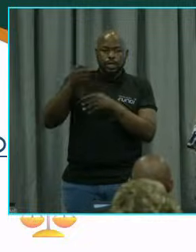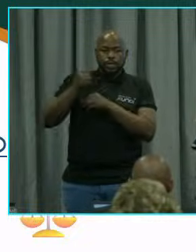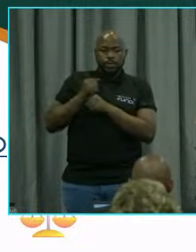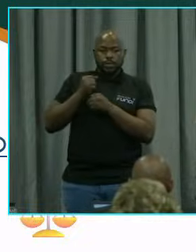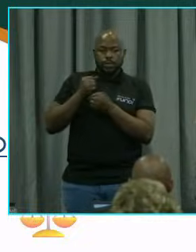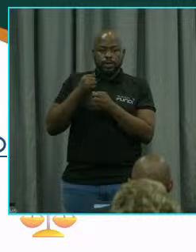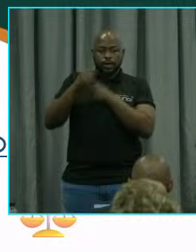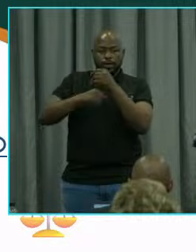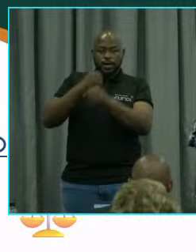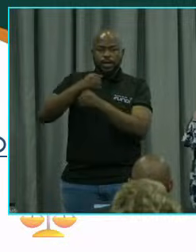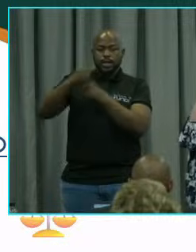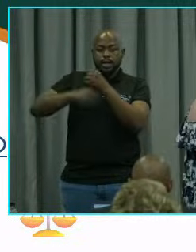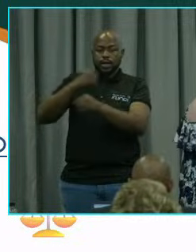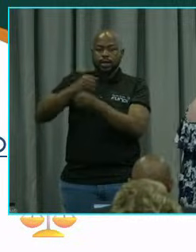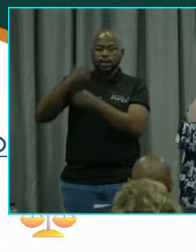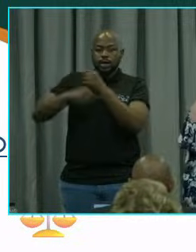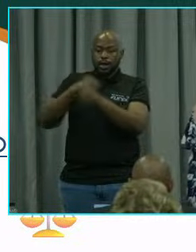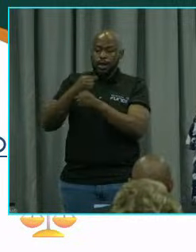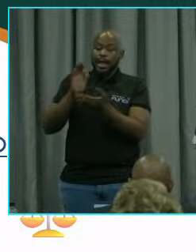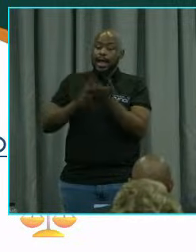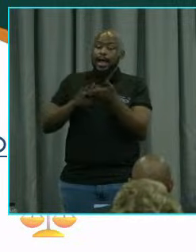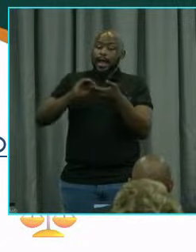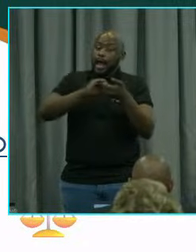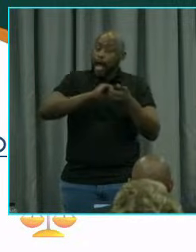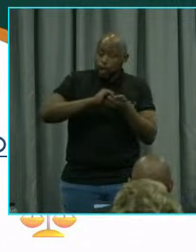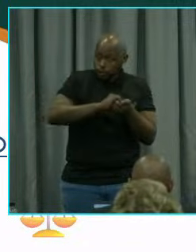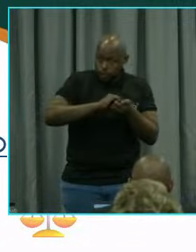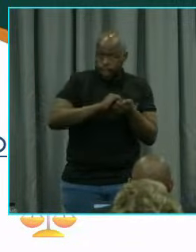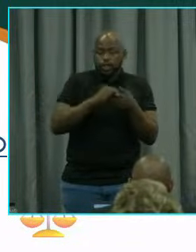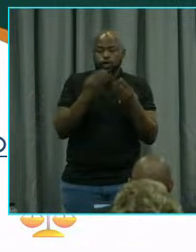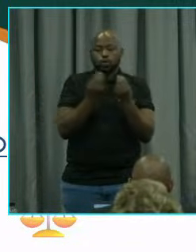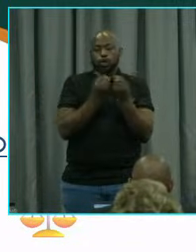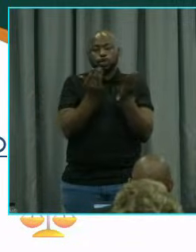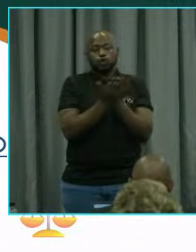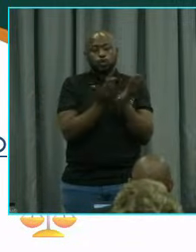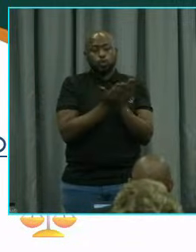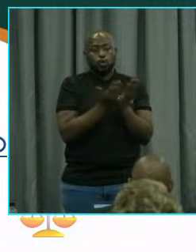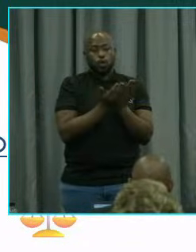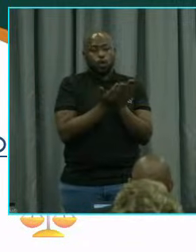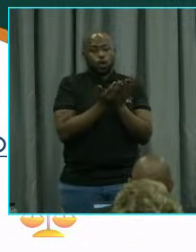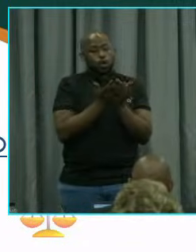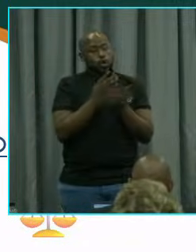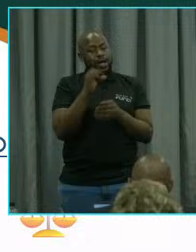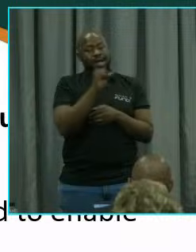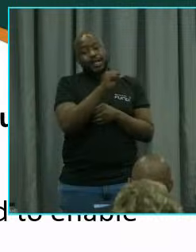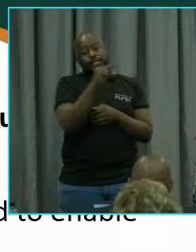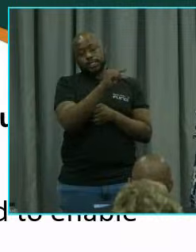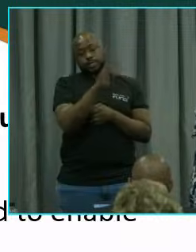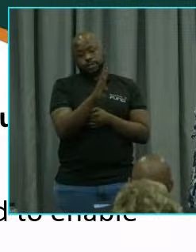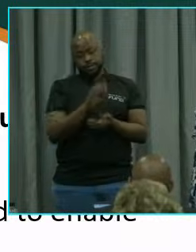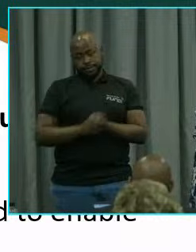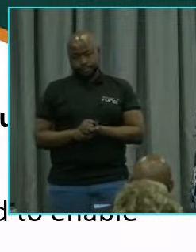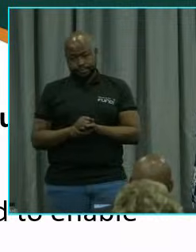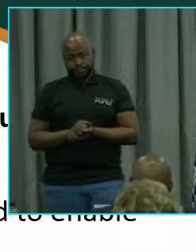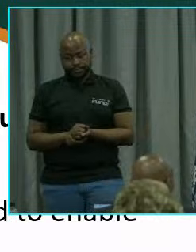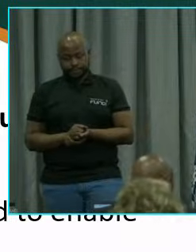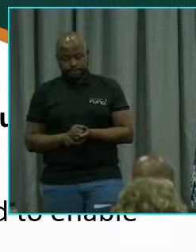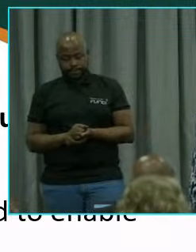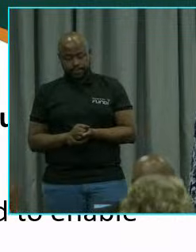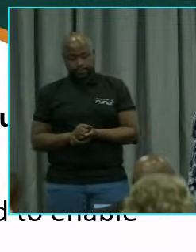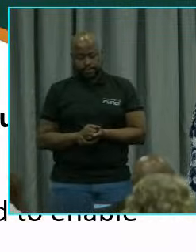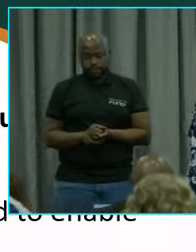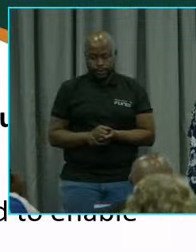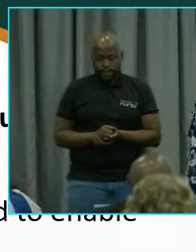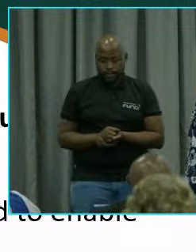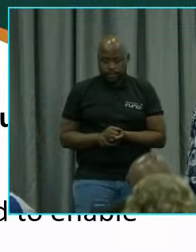and of course our associations with regard to school governing bodies. Next slide.